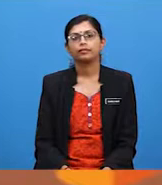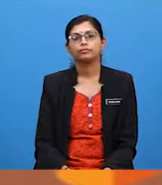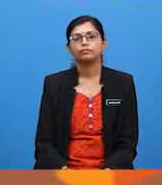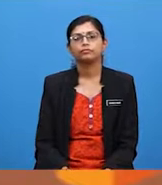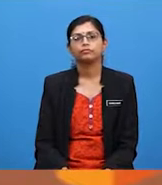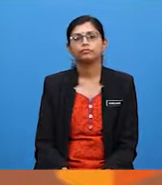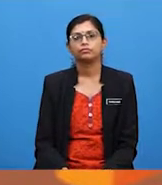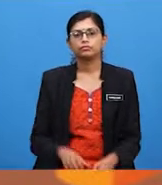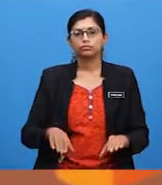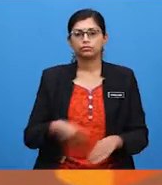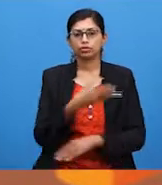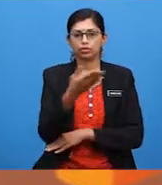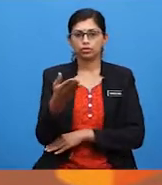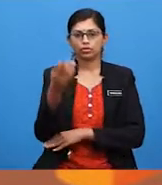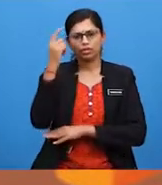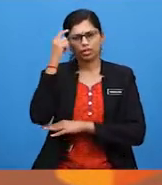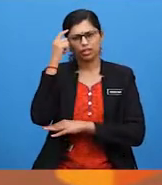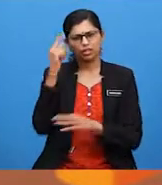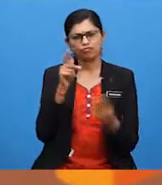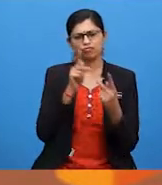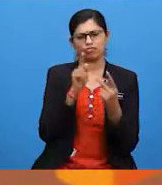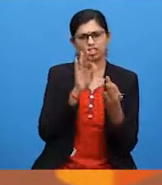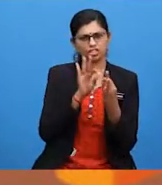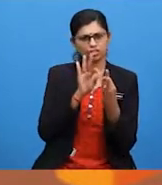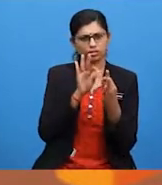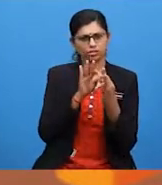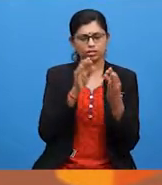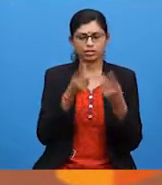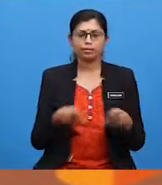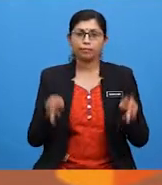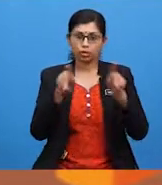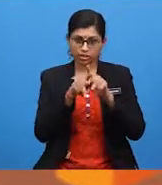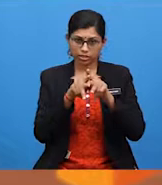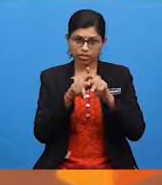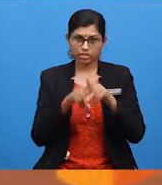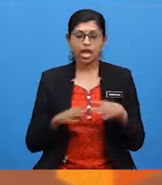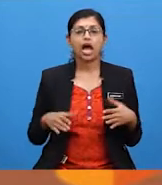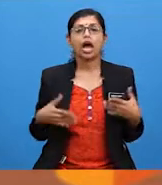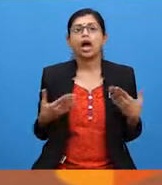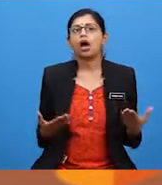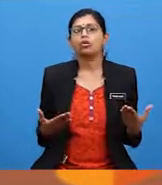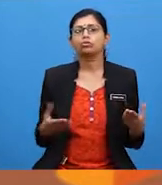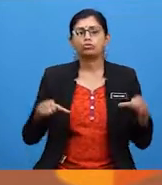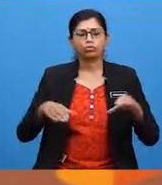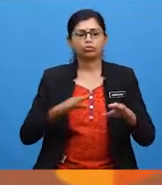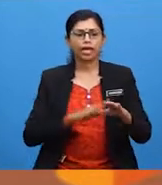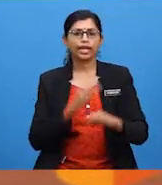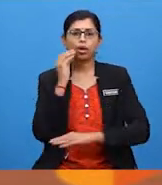Do you think keeping fit is important? How do you do that at home?